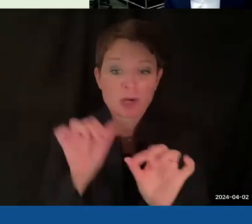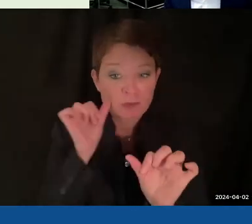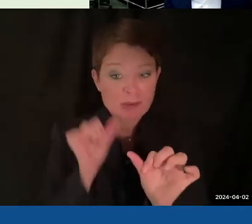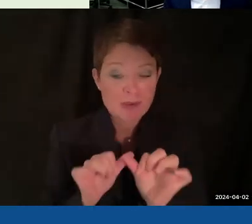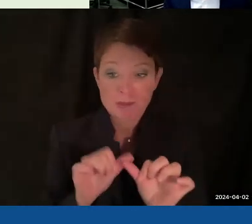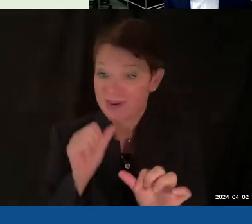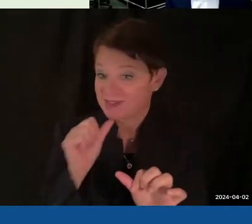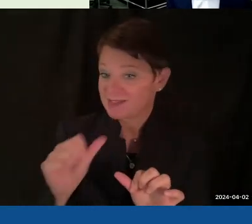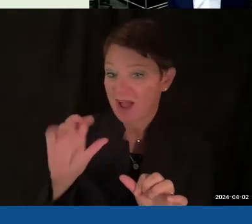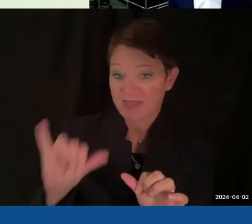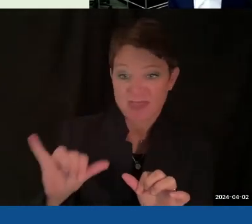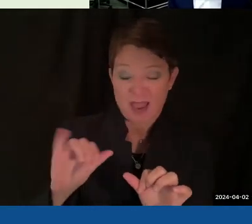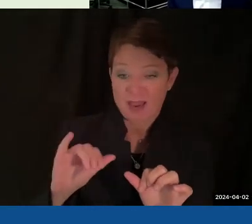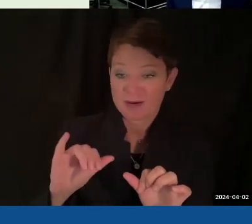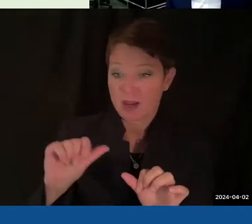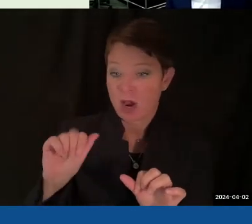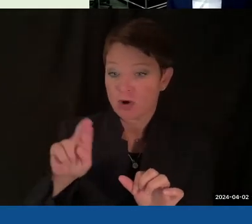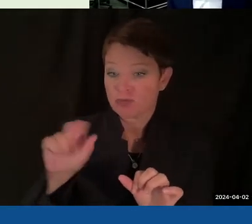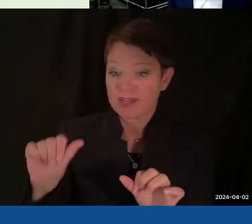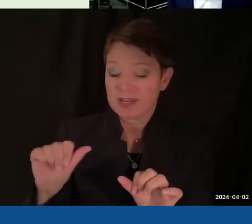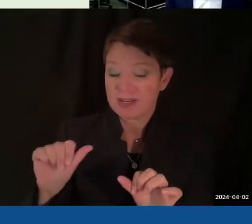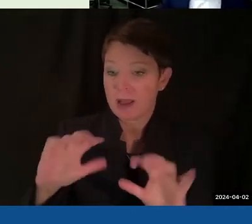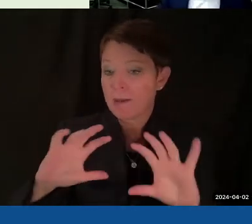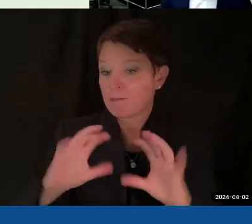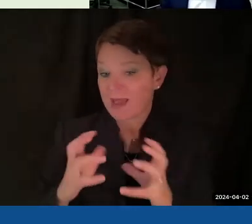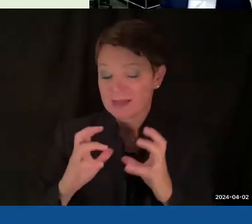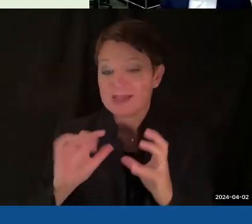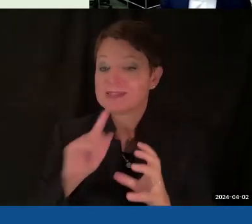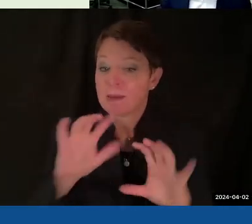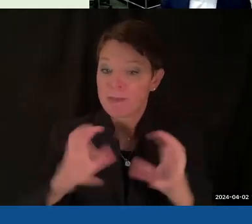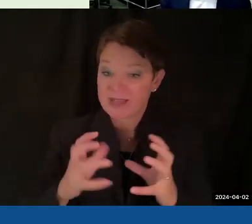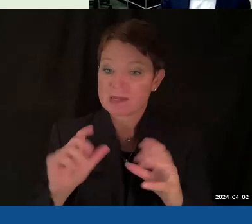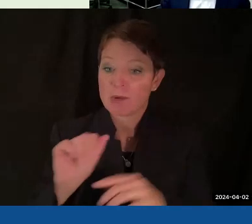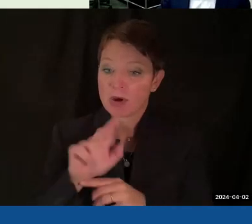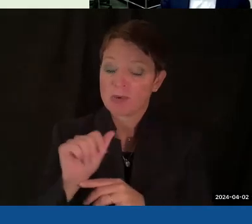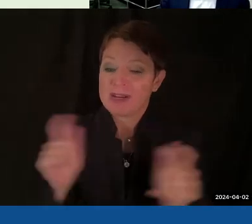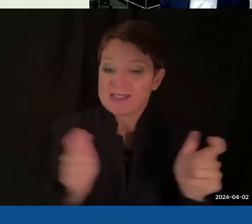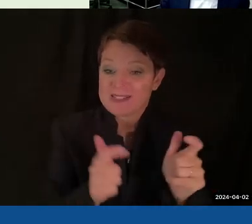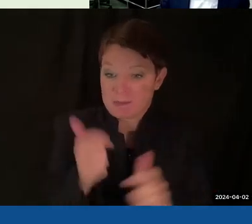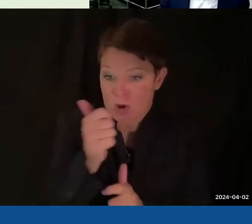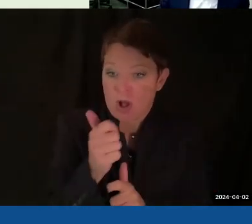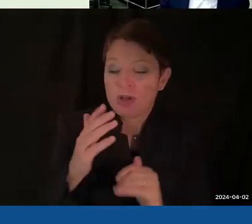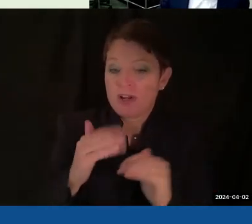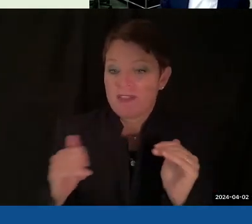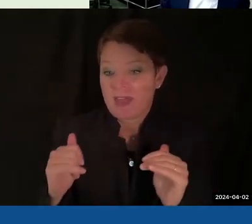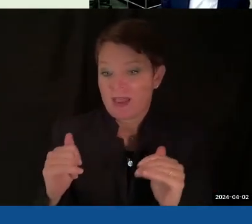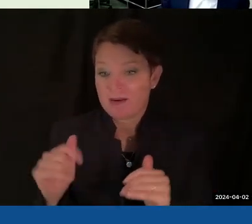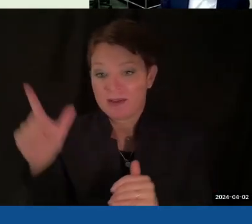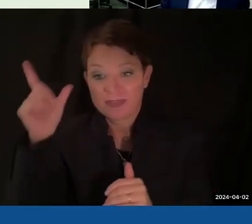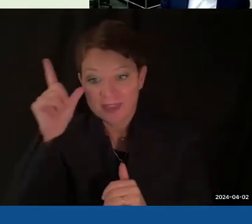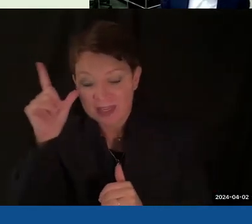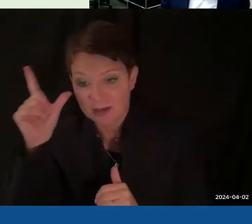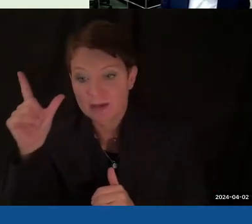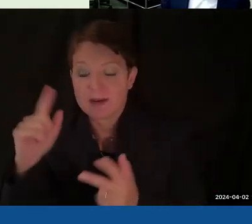just not an arena. A basketball arena is significantly smaller than those two.